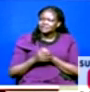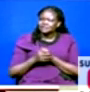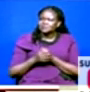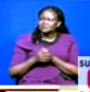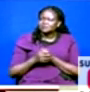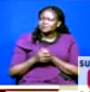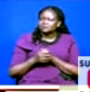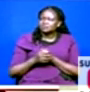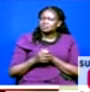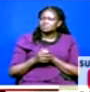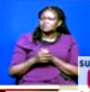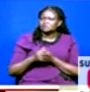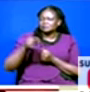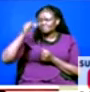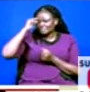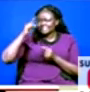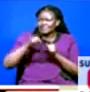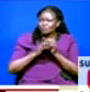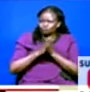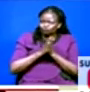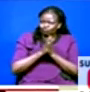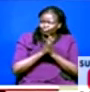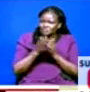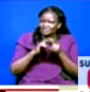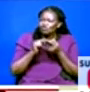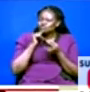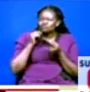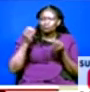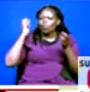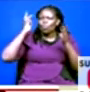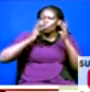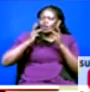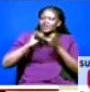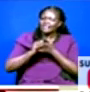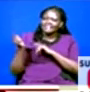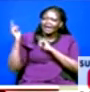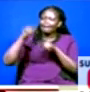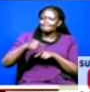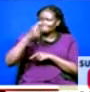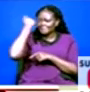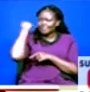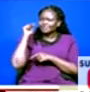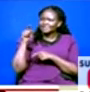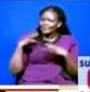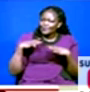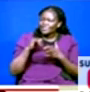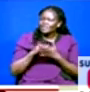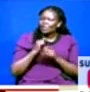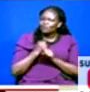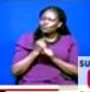and they were also very vigorous. So we are not scared that they are coming because these are people we have worked